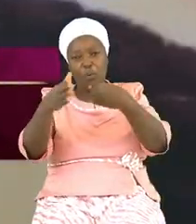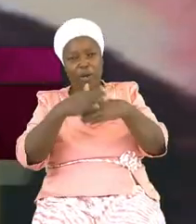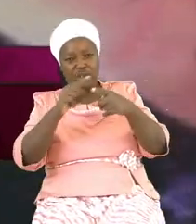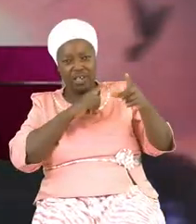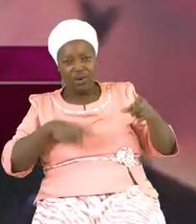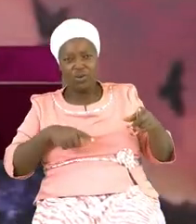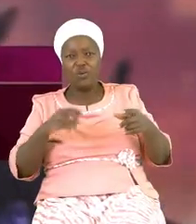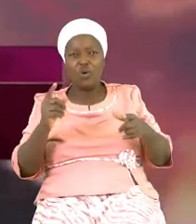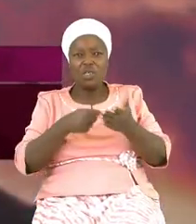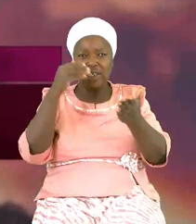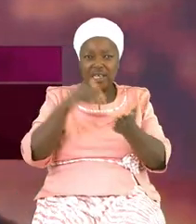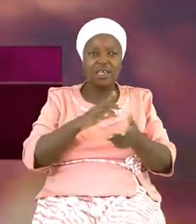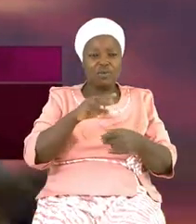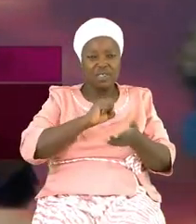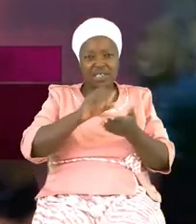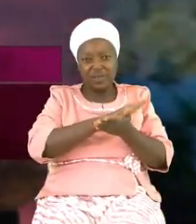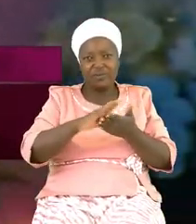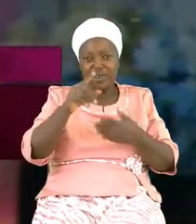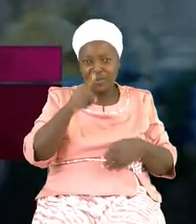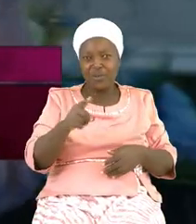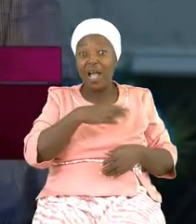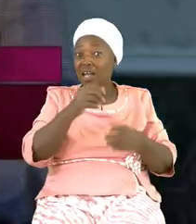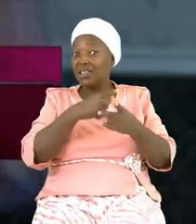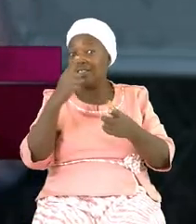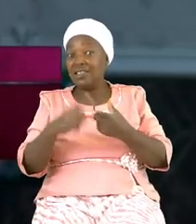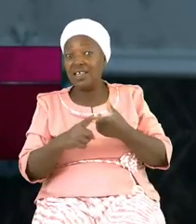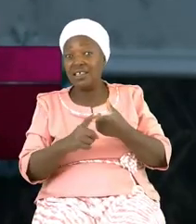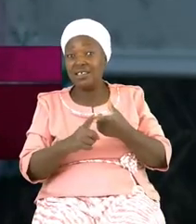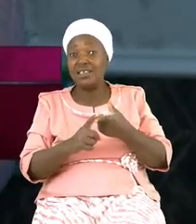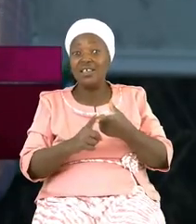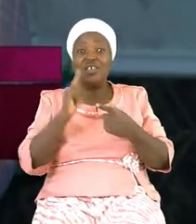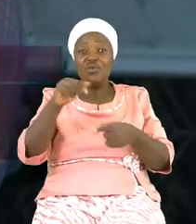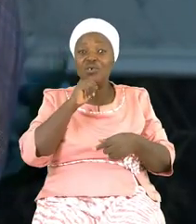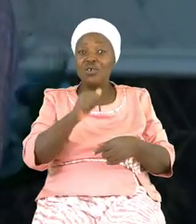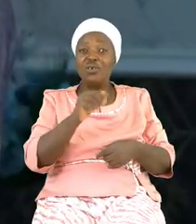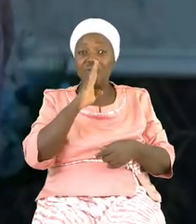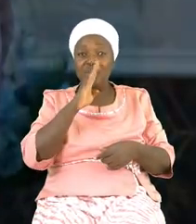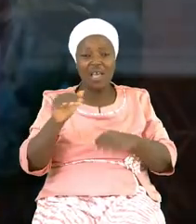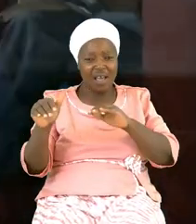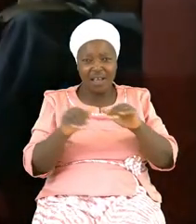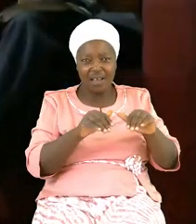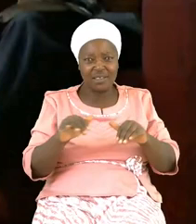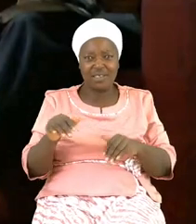will sanctify you. And then you'll not be acting